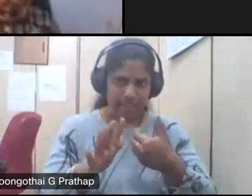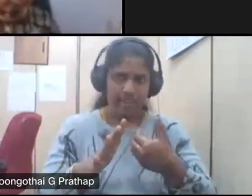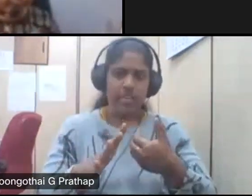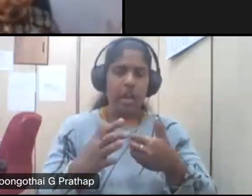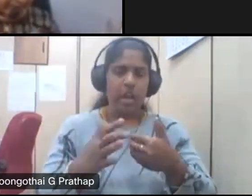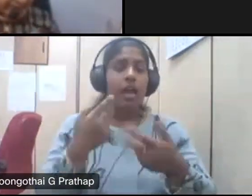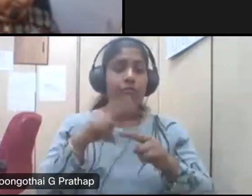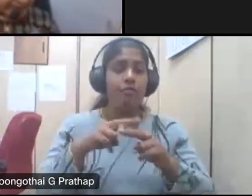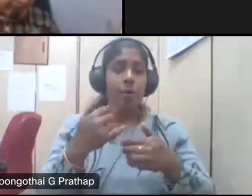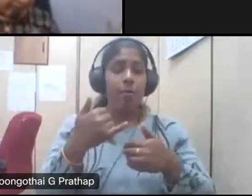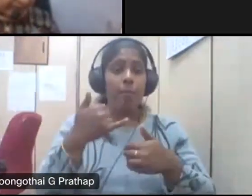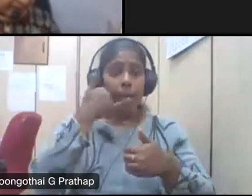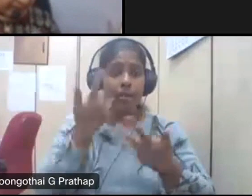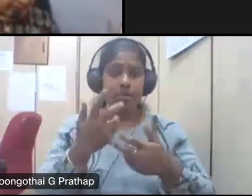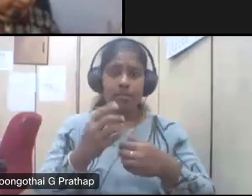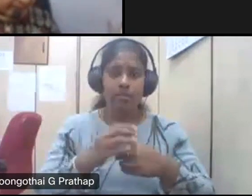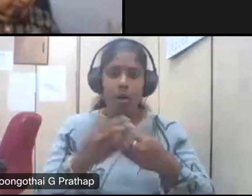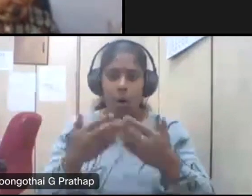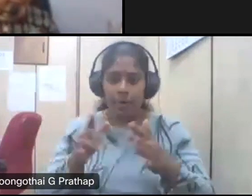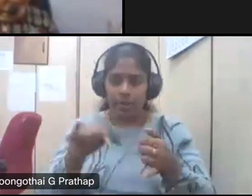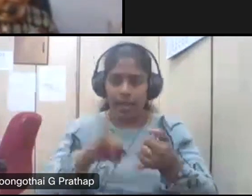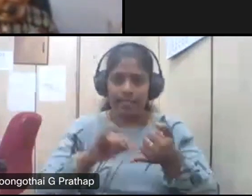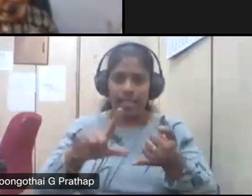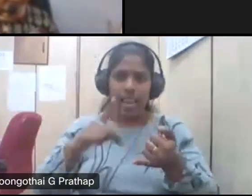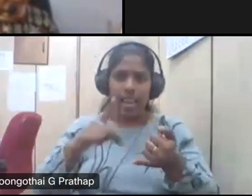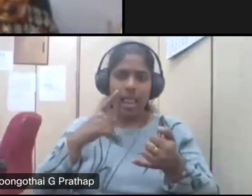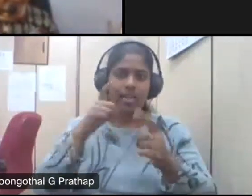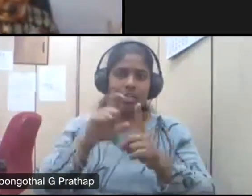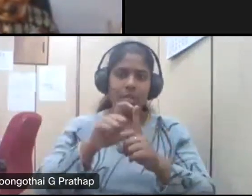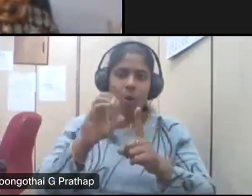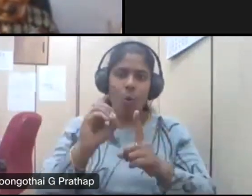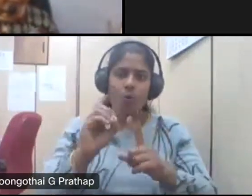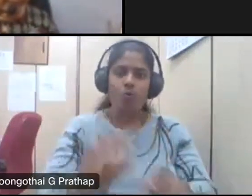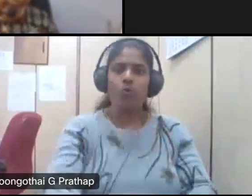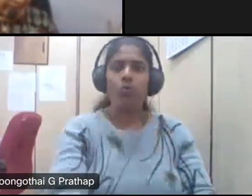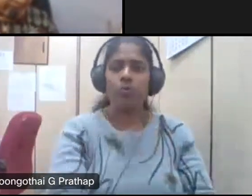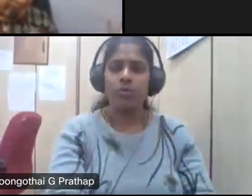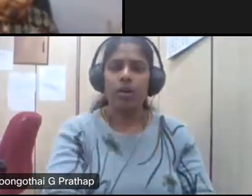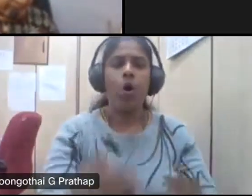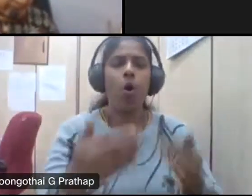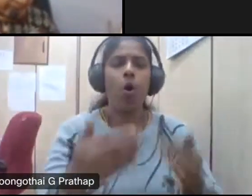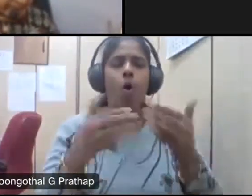open the option that we received. RCI wants to open Slido in the meeting. Please open.